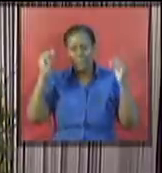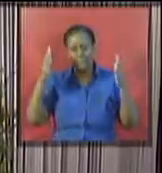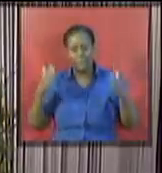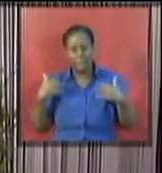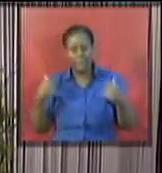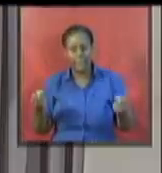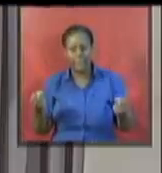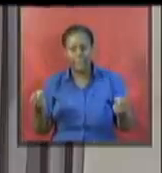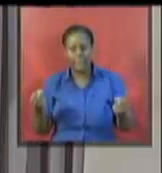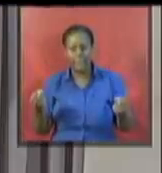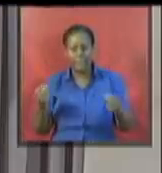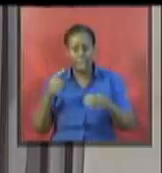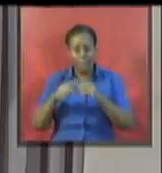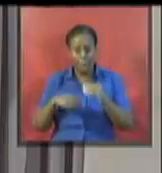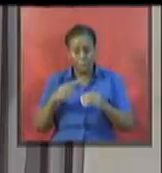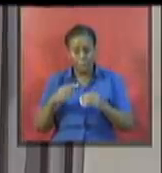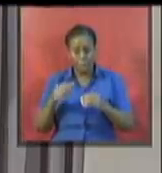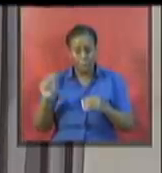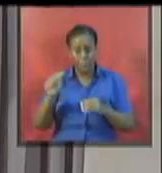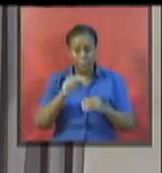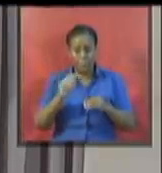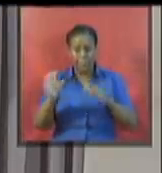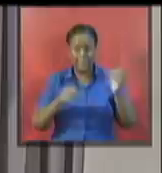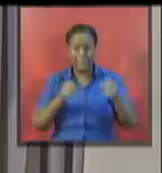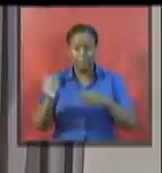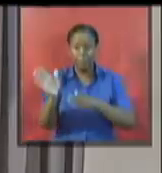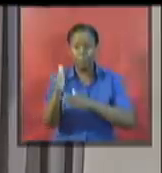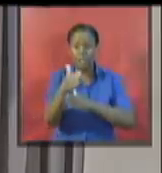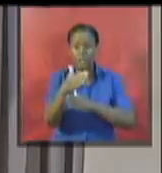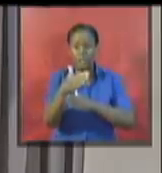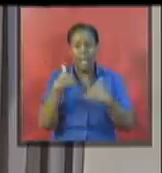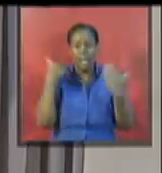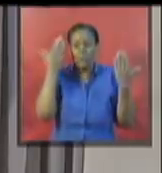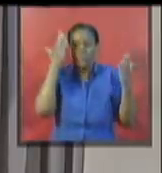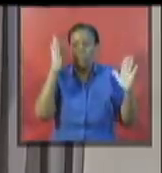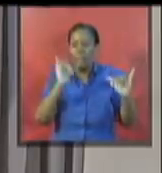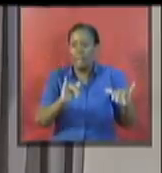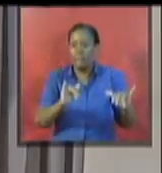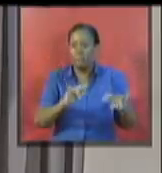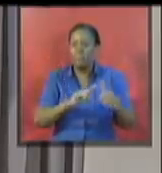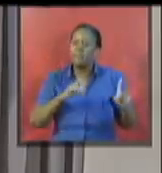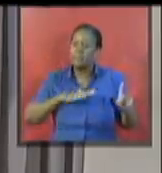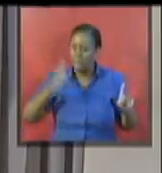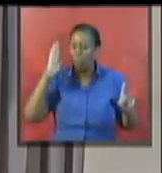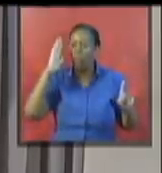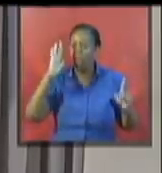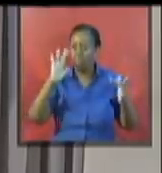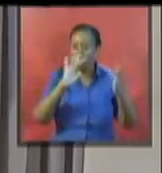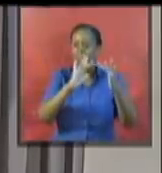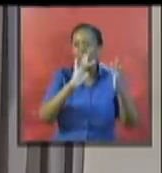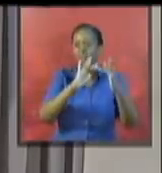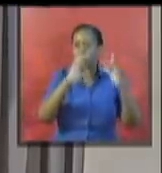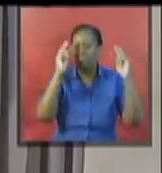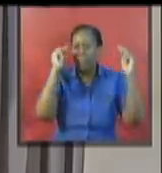can't speak to it. I don't know about it. I will certainly reach out to the Minister of National Security, who can talk to